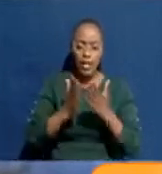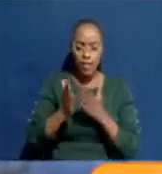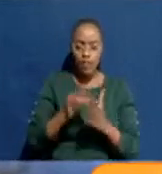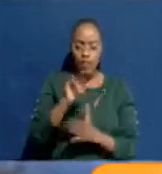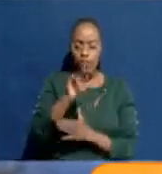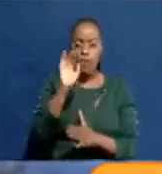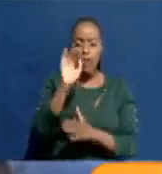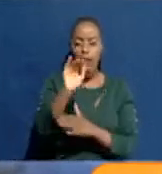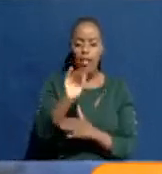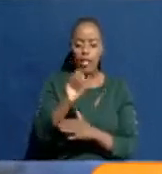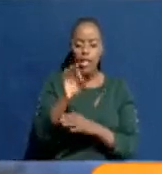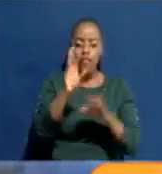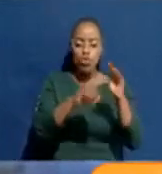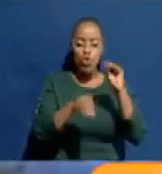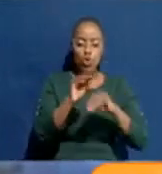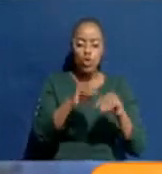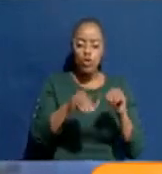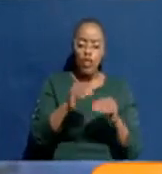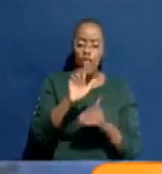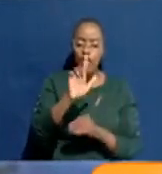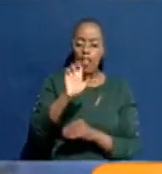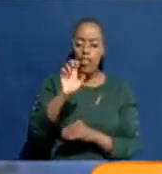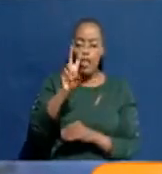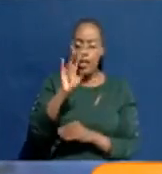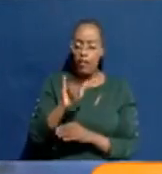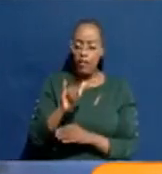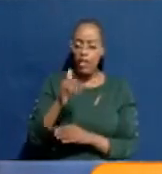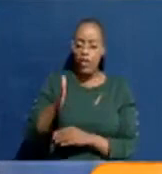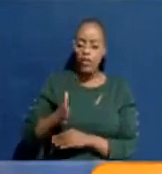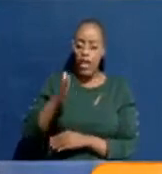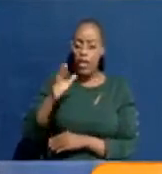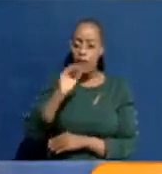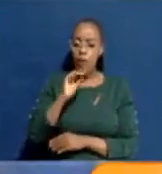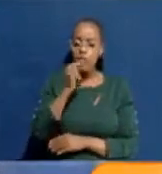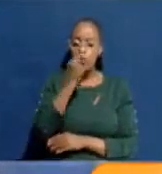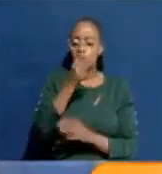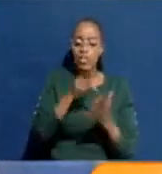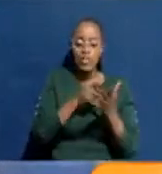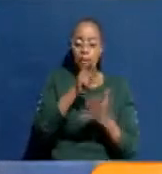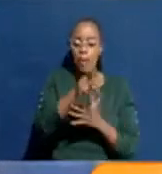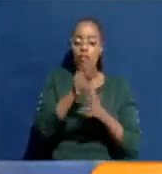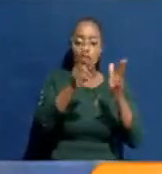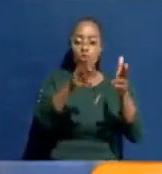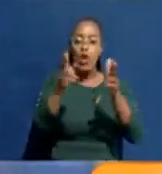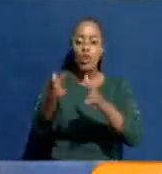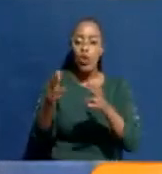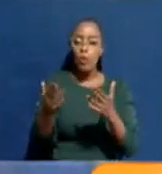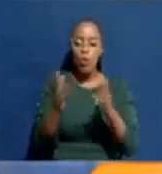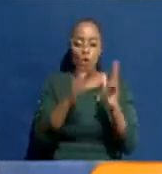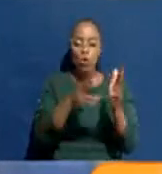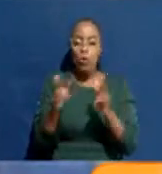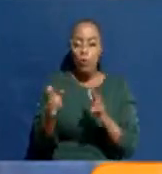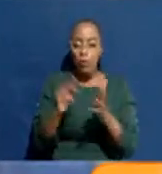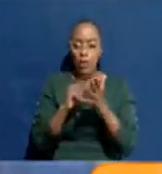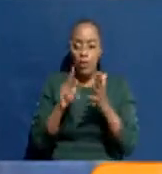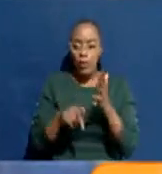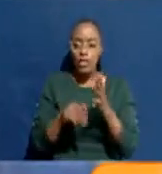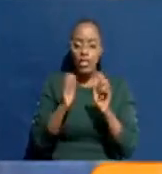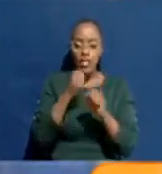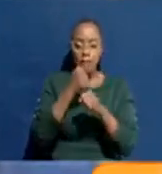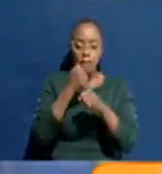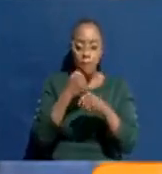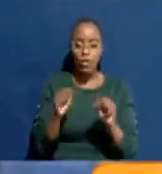not be asked whether you contribute the railway levy. Mm-hmm. You know, mm-hmm. you will just pay your usual, you know, transport cost. Mm-hmm. So you